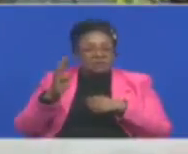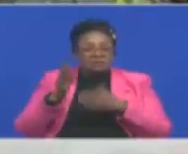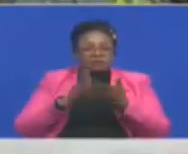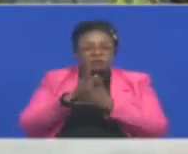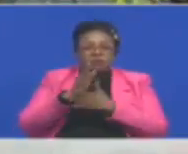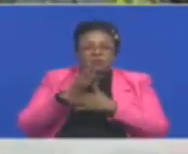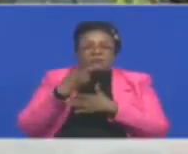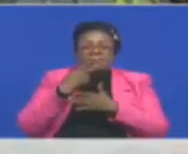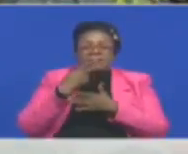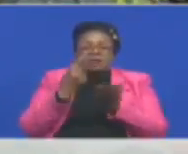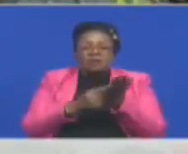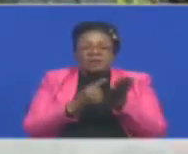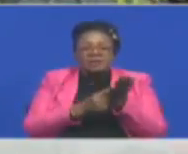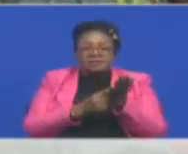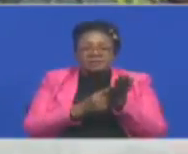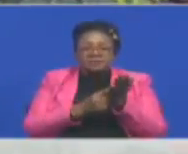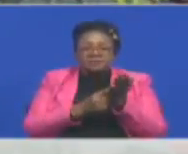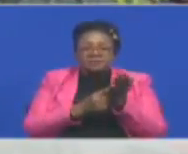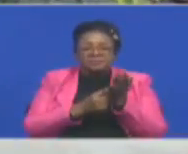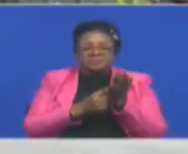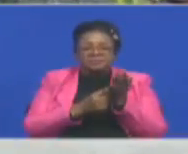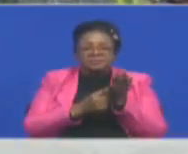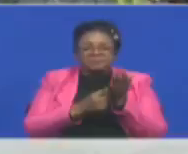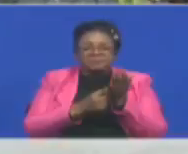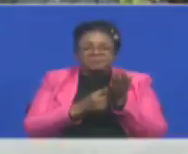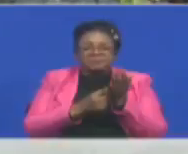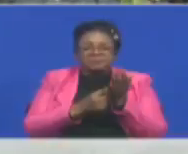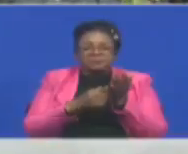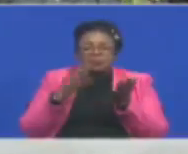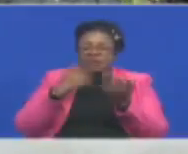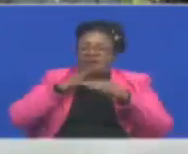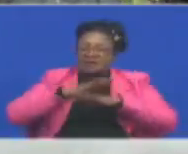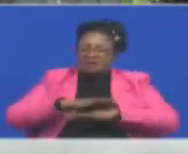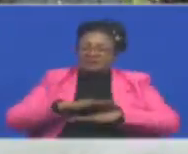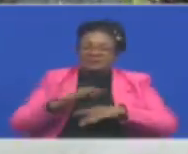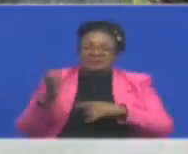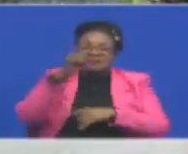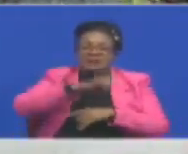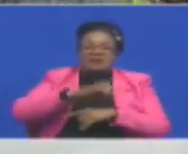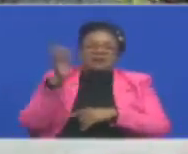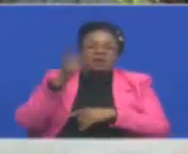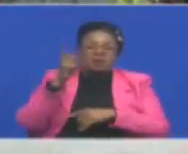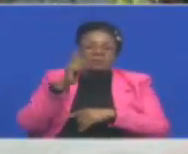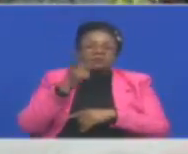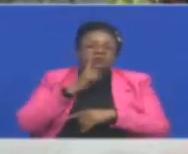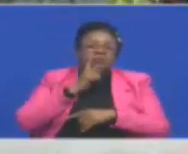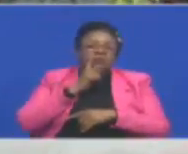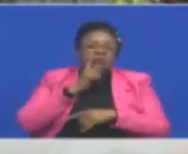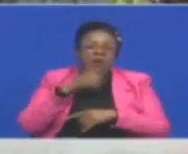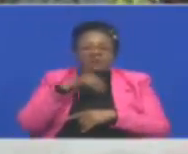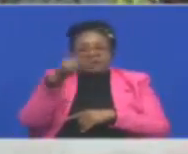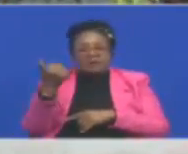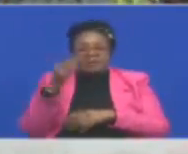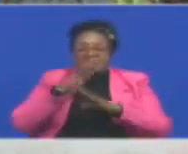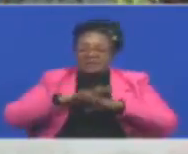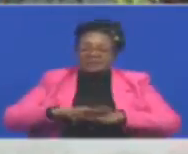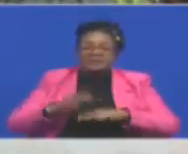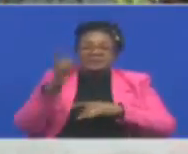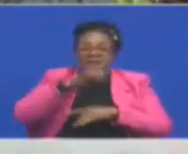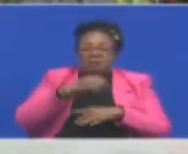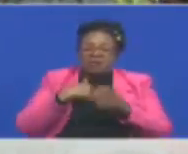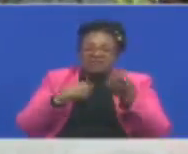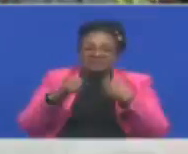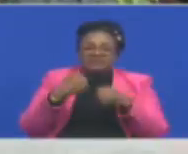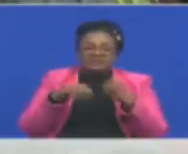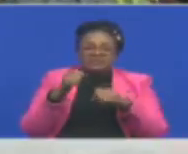Kampala, Uganda. A resting day in Nairobi, and tomorrow we'll have another resting day. We have activities